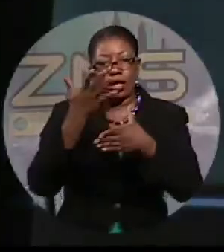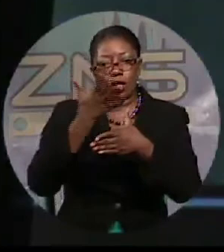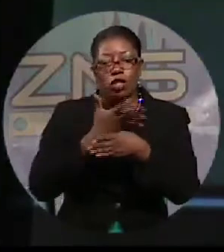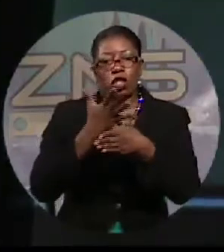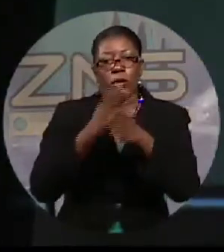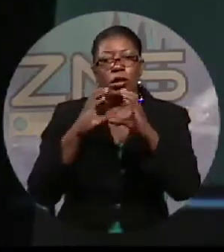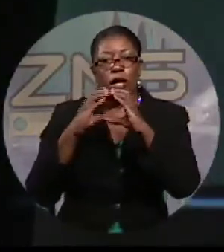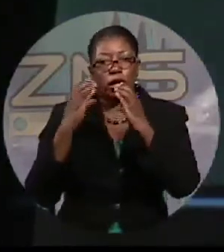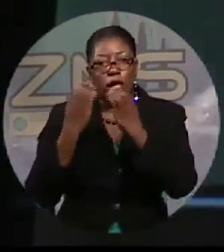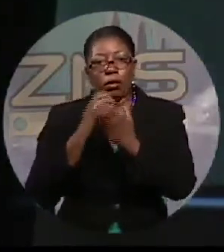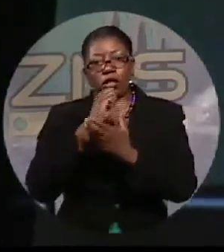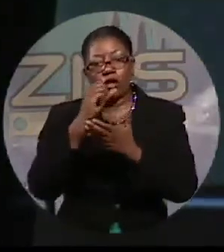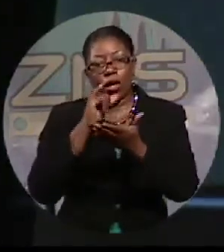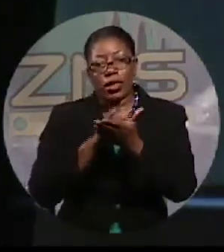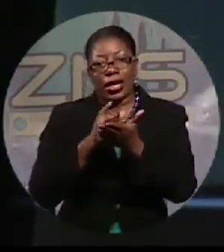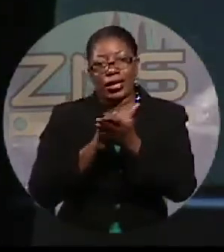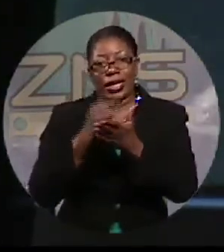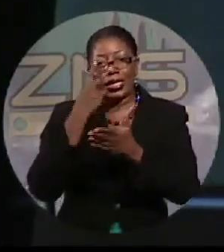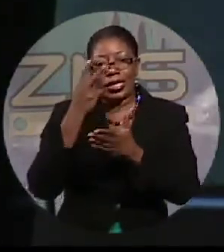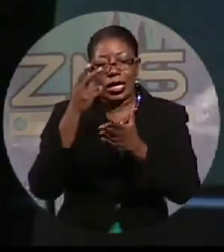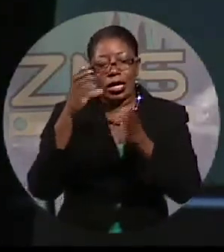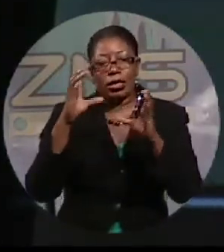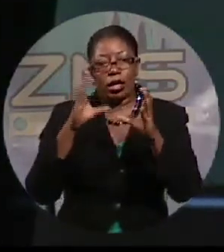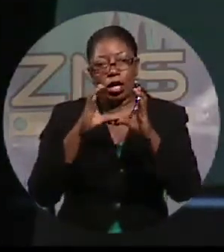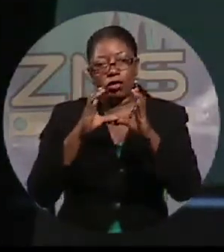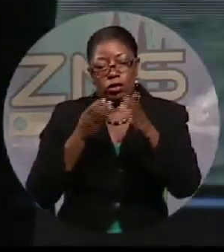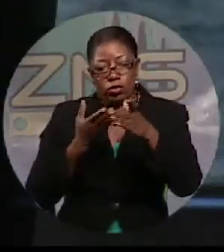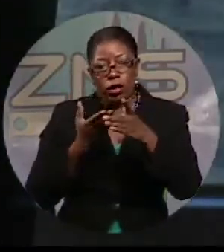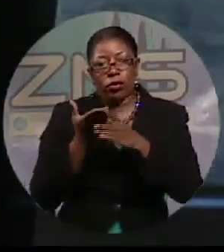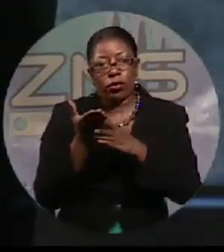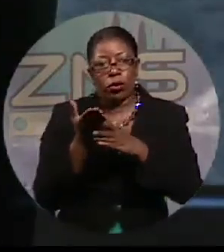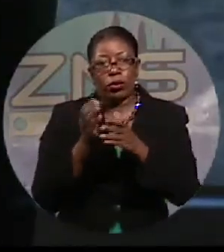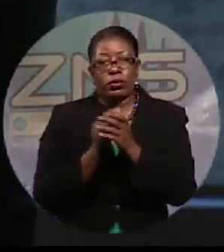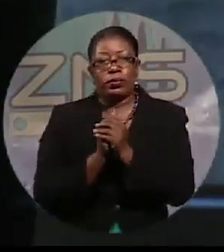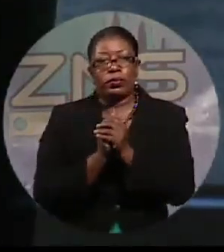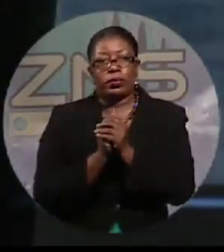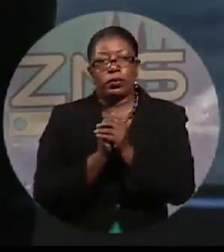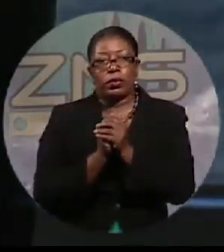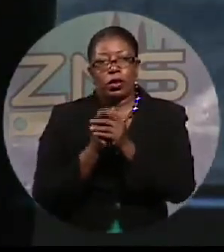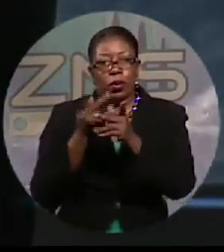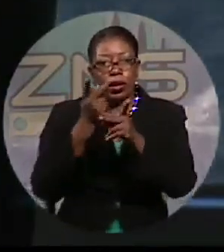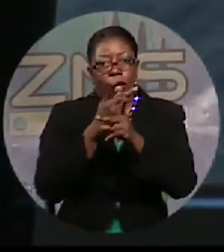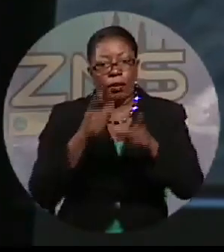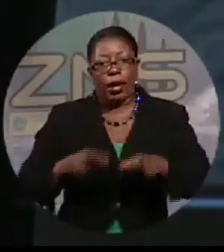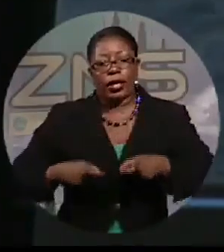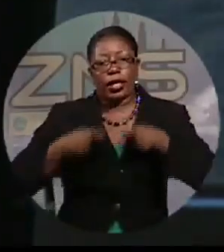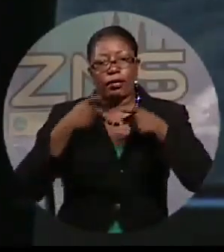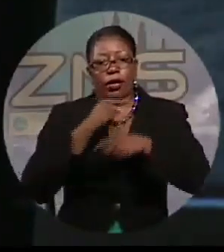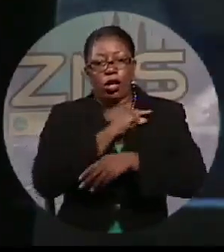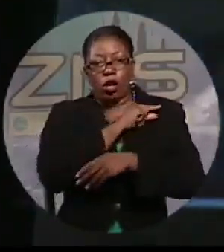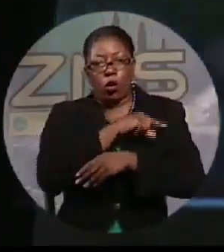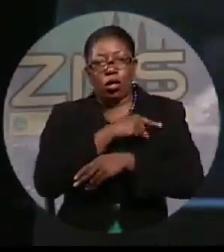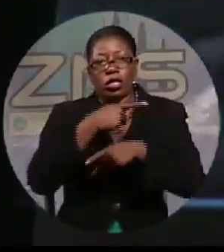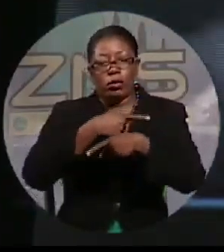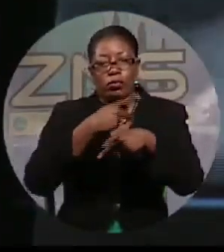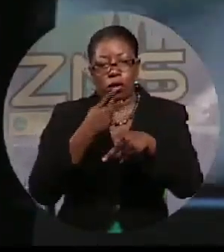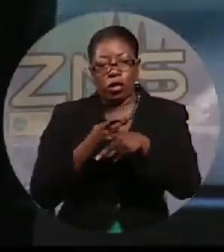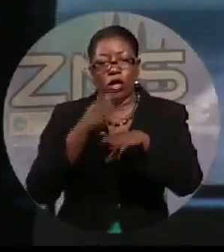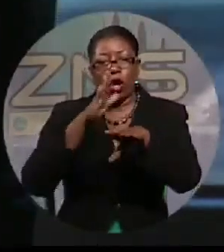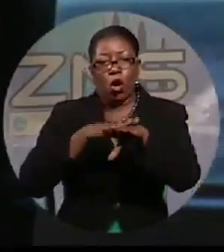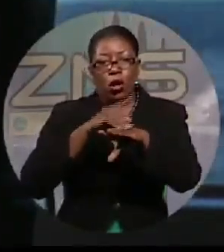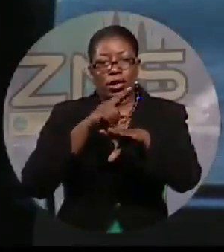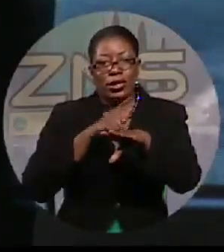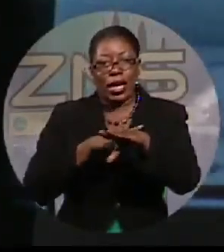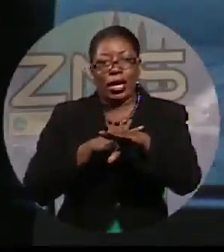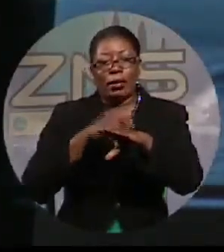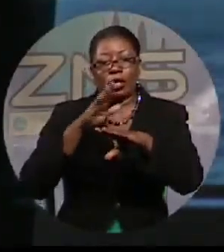commitment to ensuring they see the contract through the long term. We care for their reputation by delivering a quality product on time and